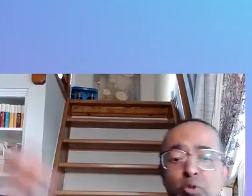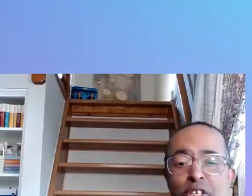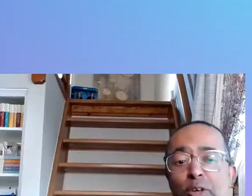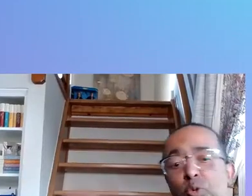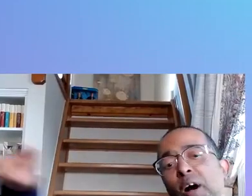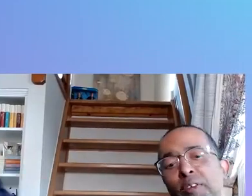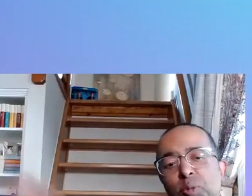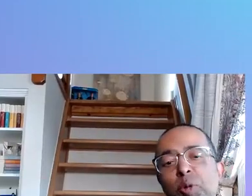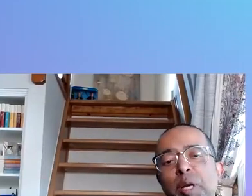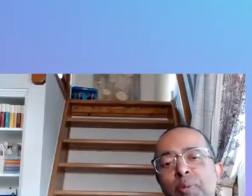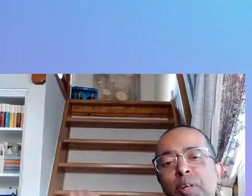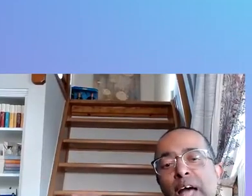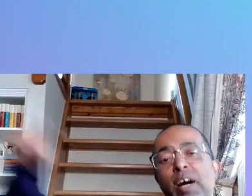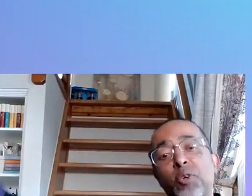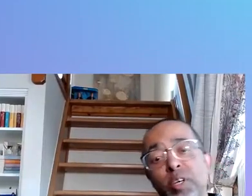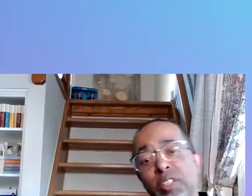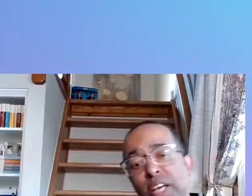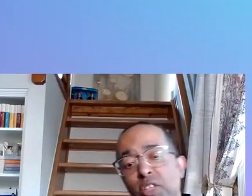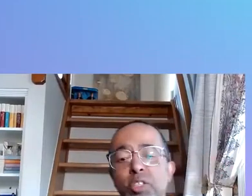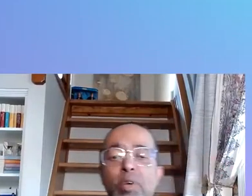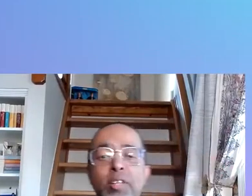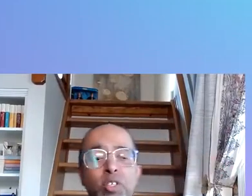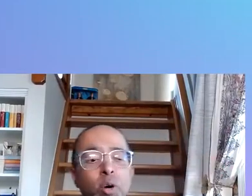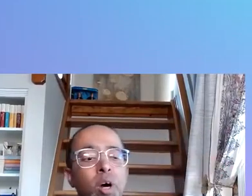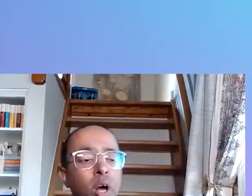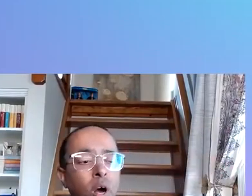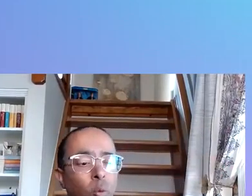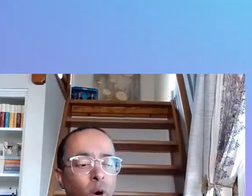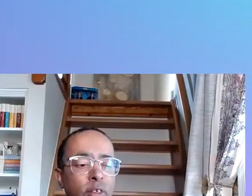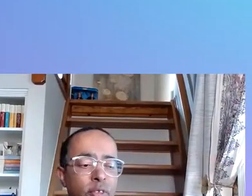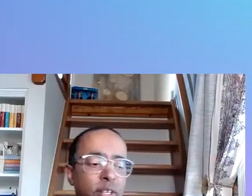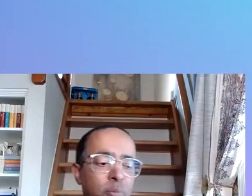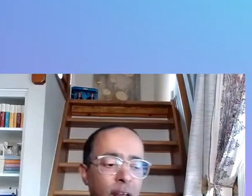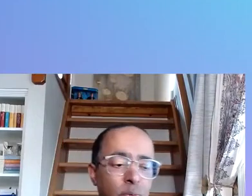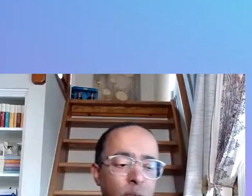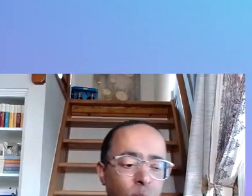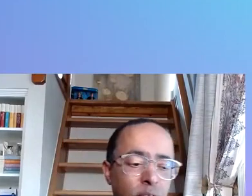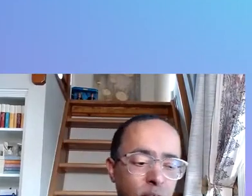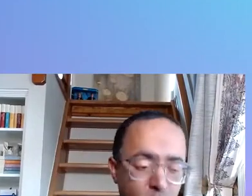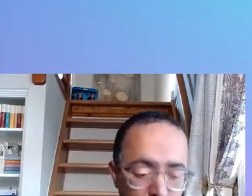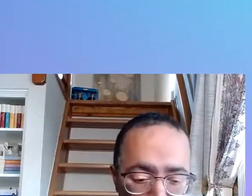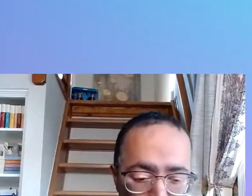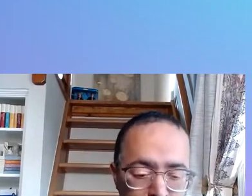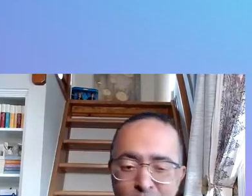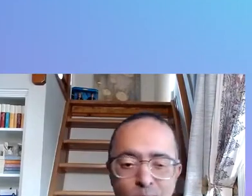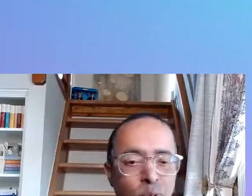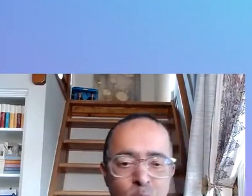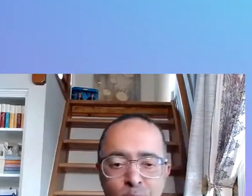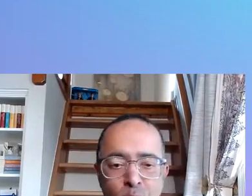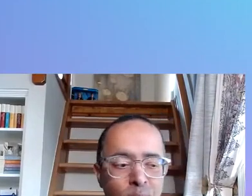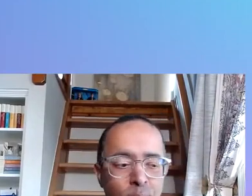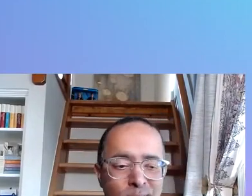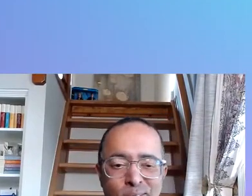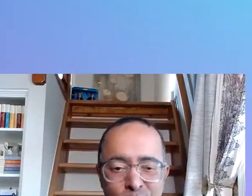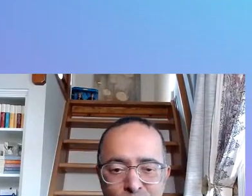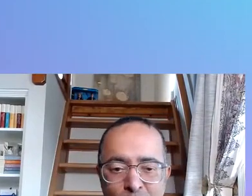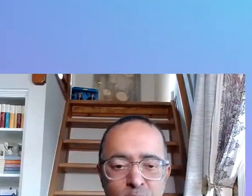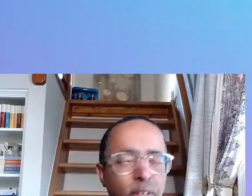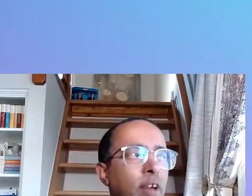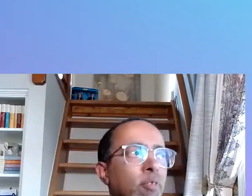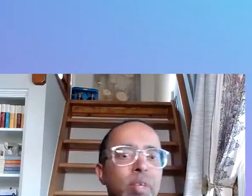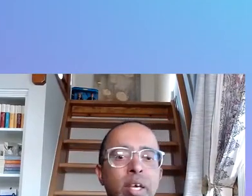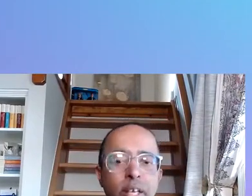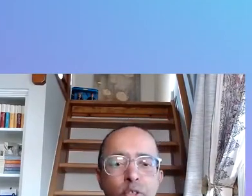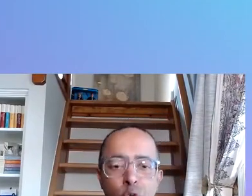that you can reach out to similar people at other organizations, right? So one of the things management wants to do, not to get too conspiratorial, but just